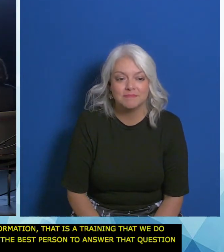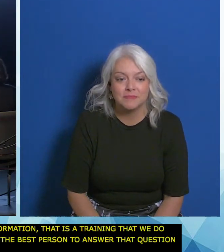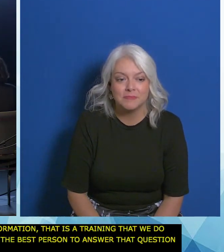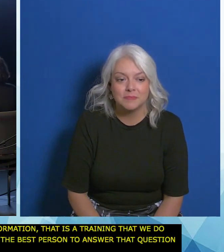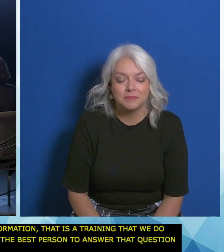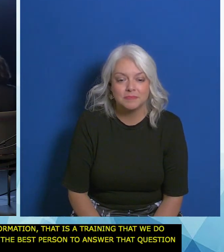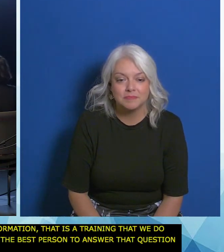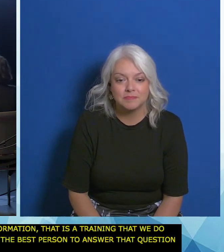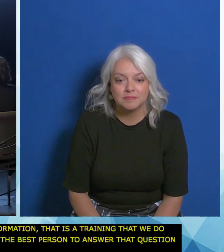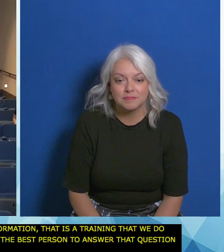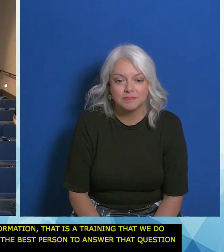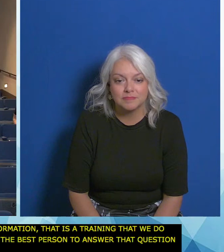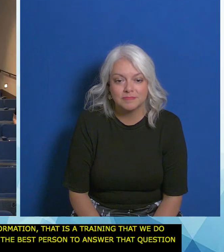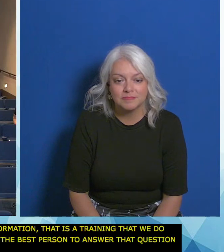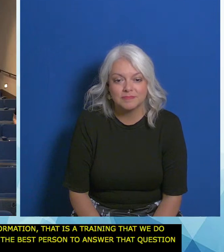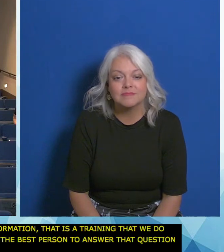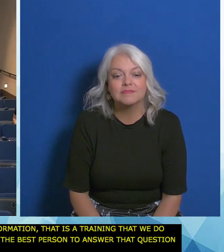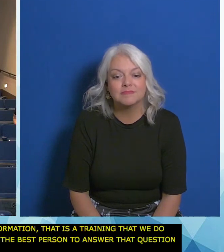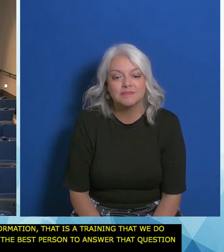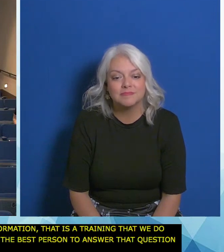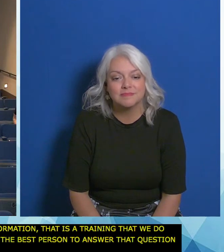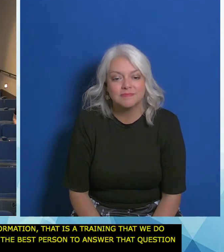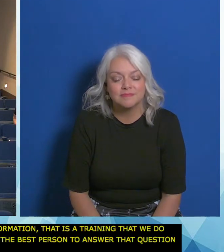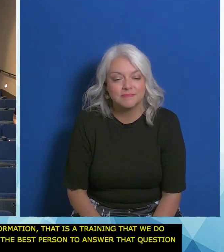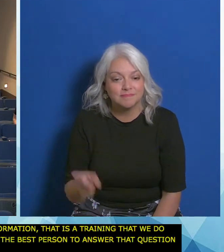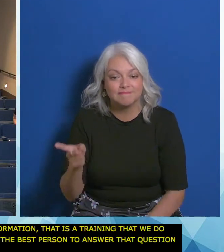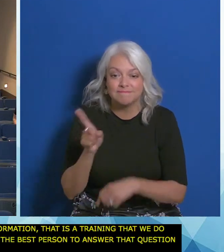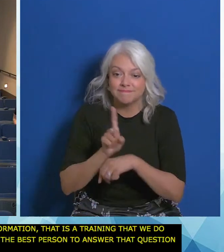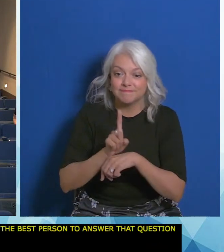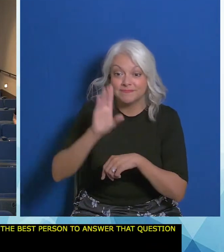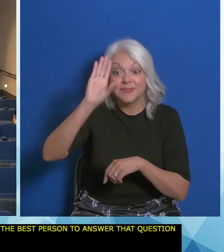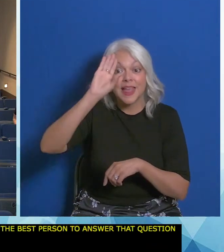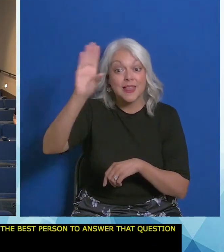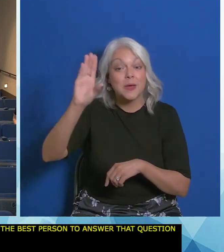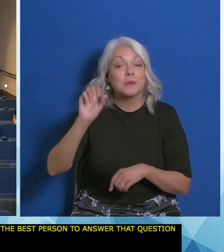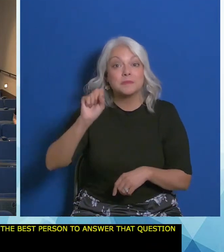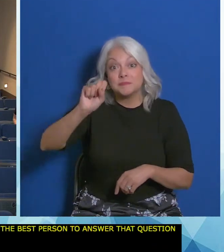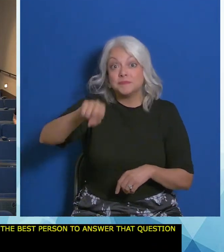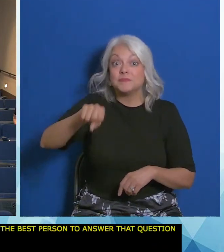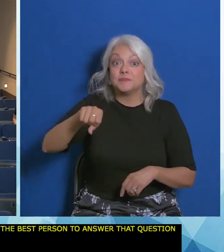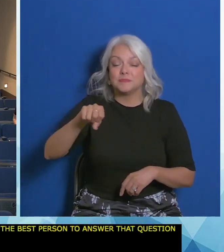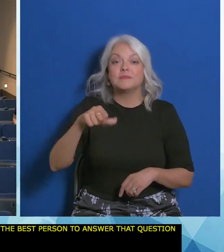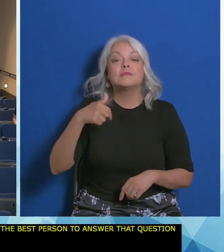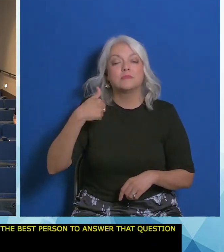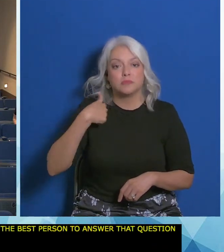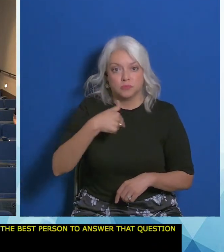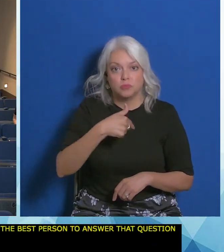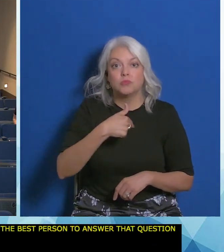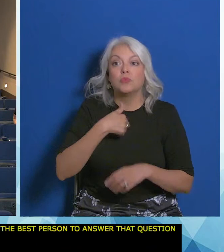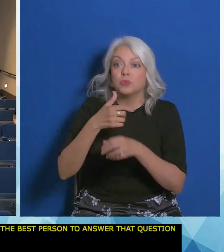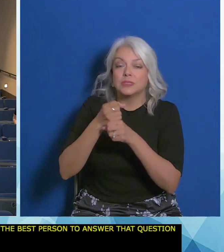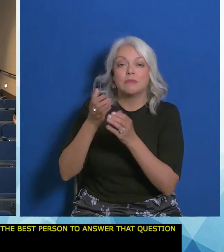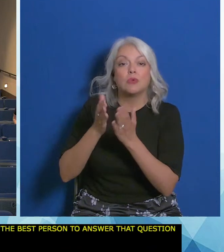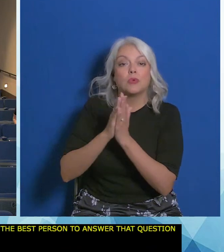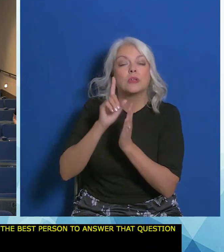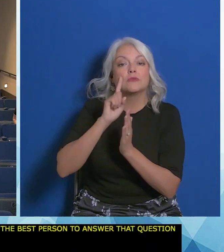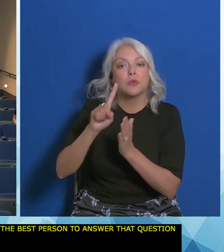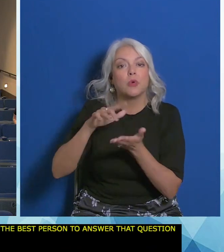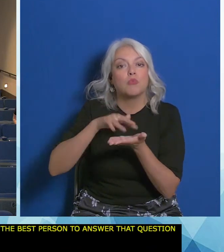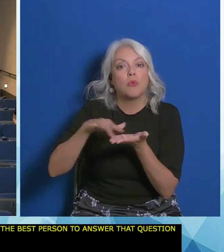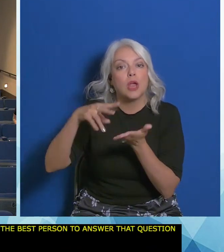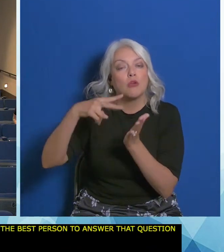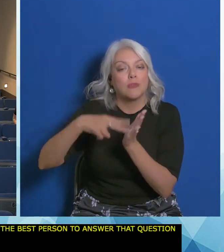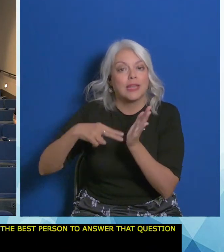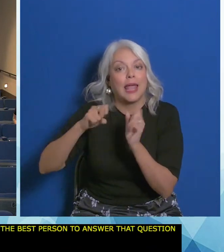Lisa? So we have had a request for Braille literacy classes for